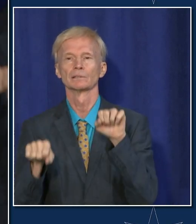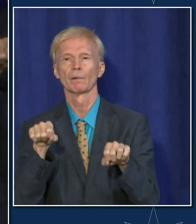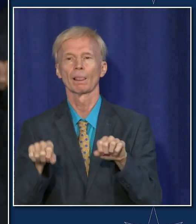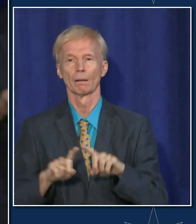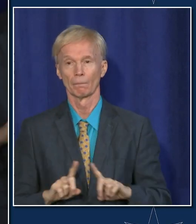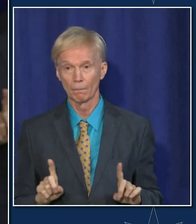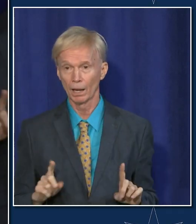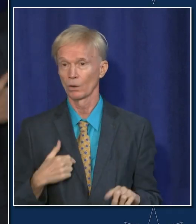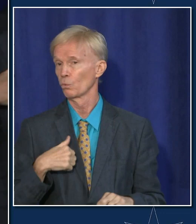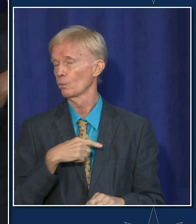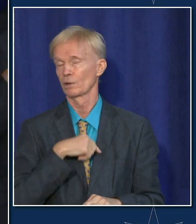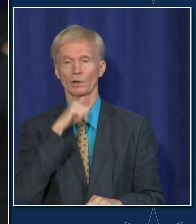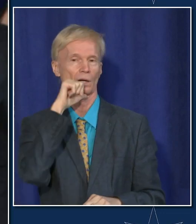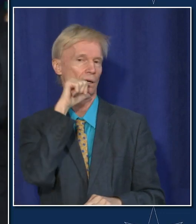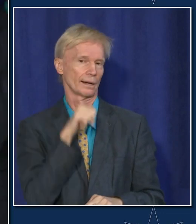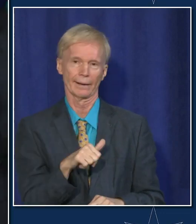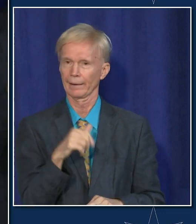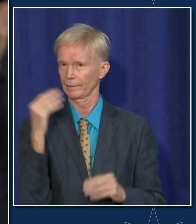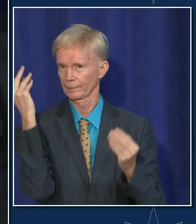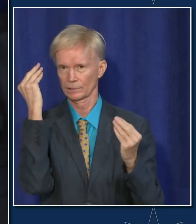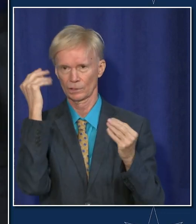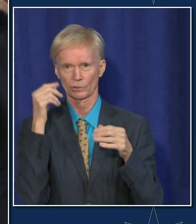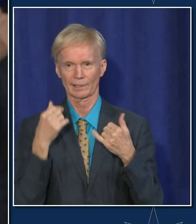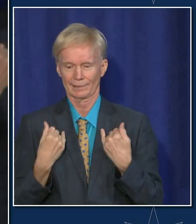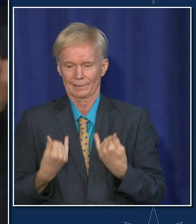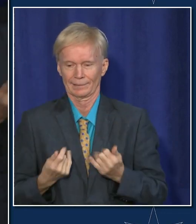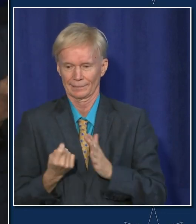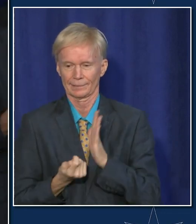are not seriously considering at this point